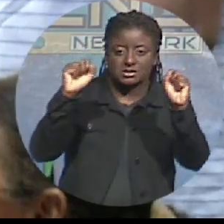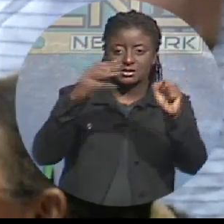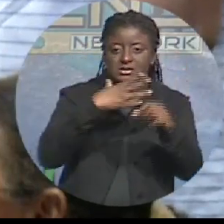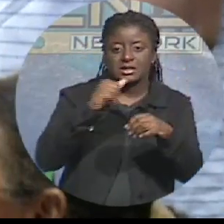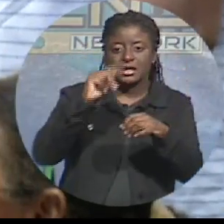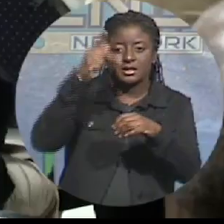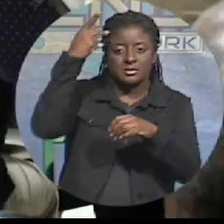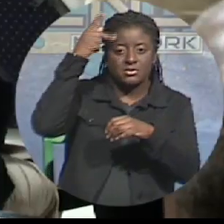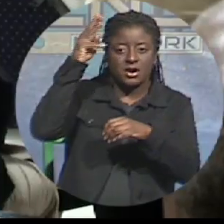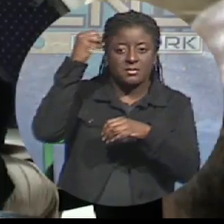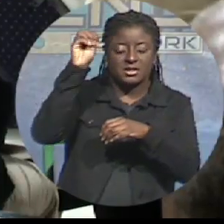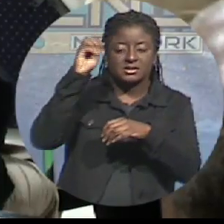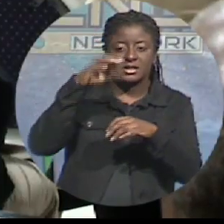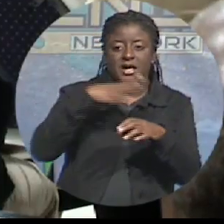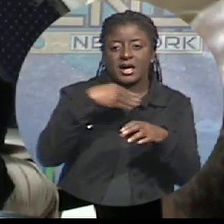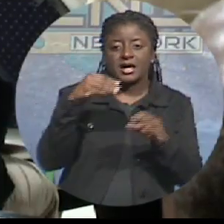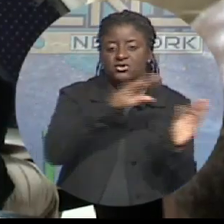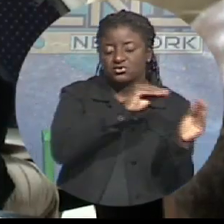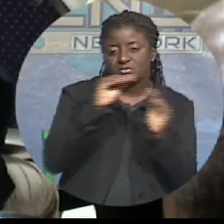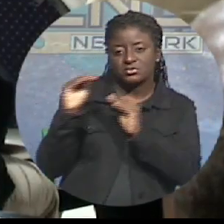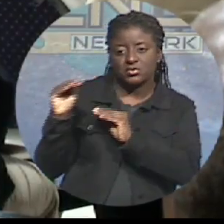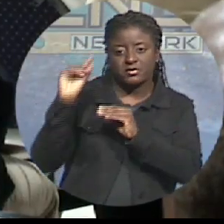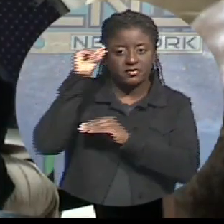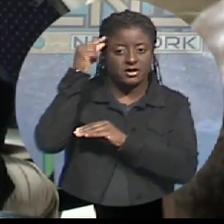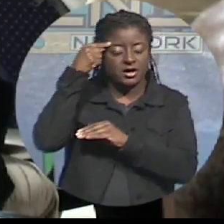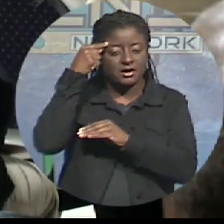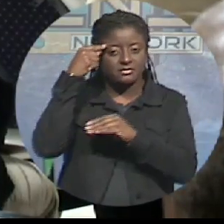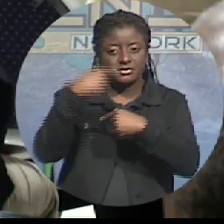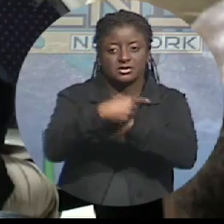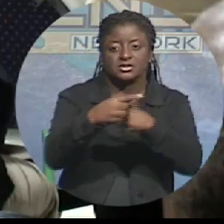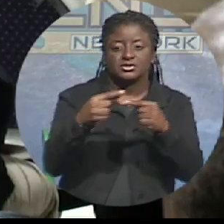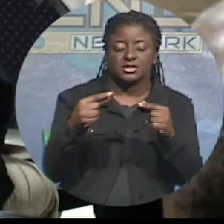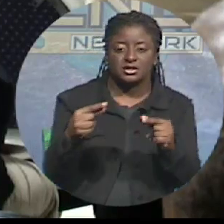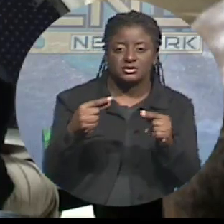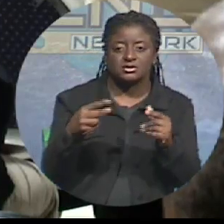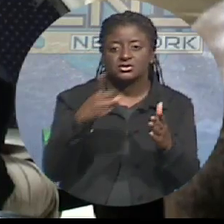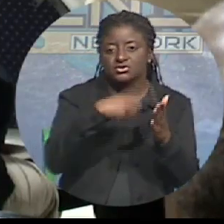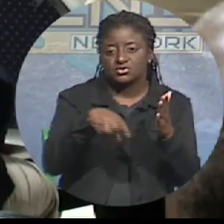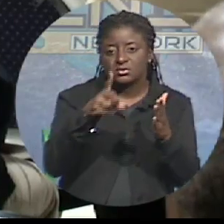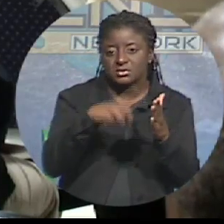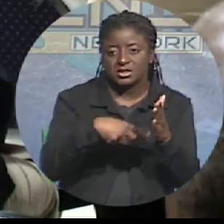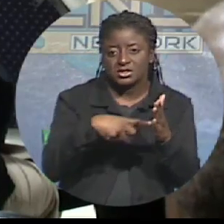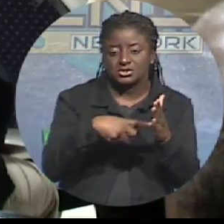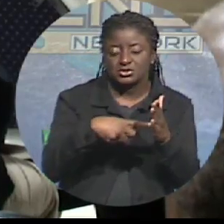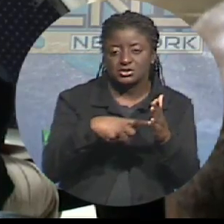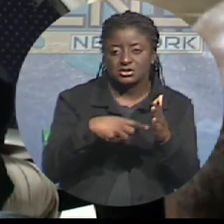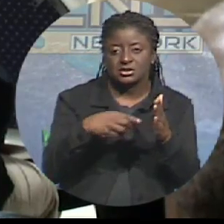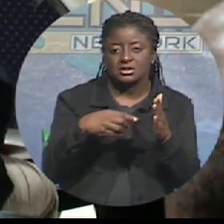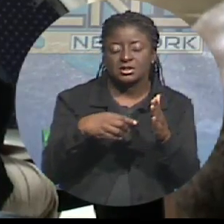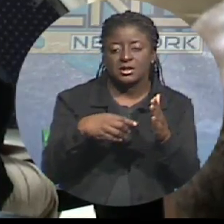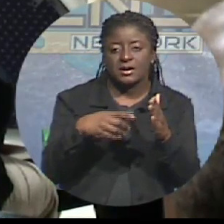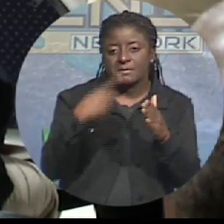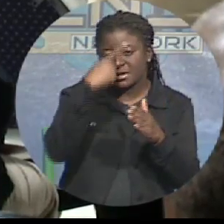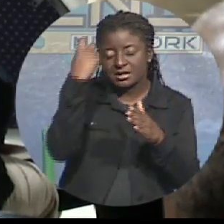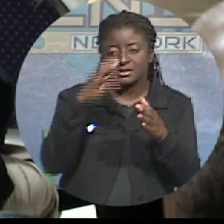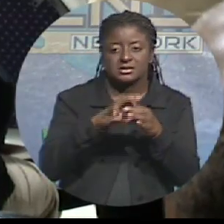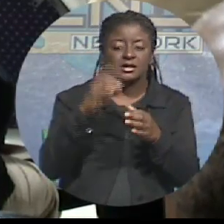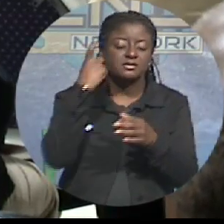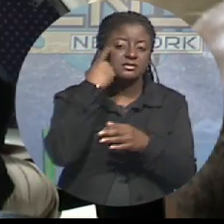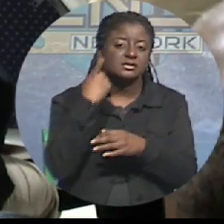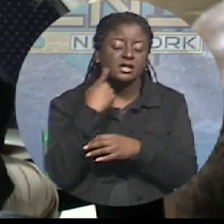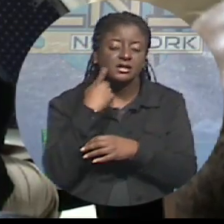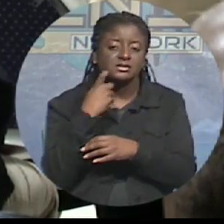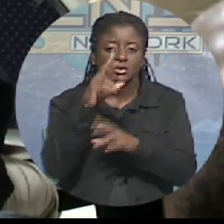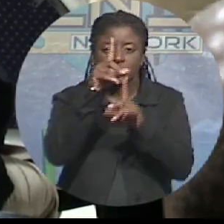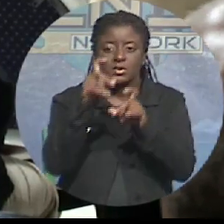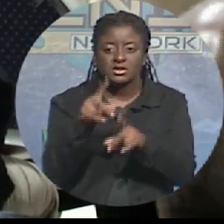Governor General. So this immigration issue and discrimination on the grounds of sex, I wonder, I have a question for you. Are